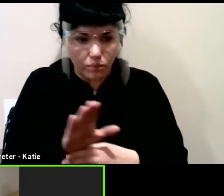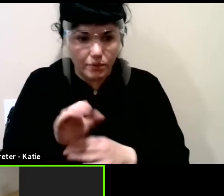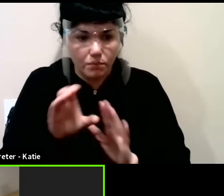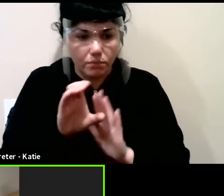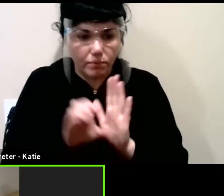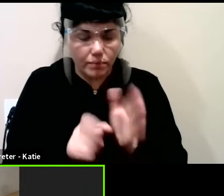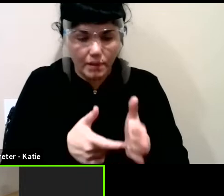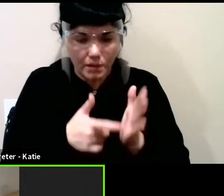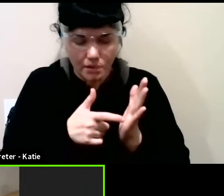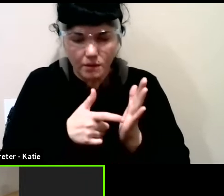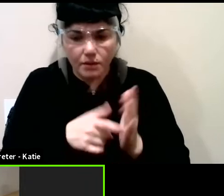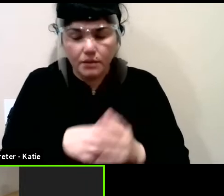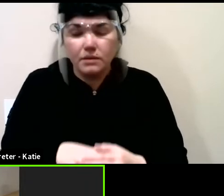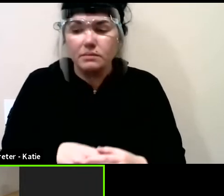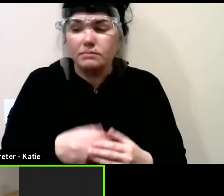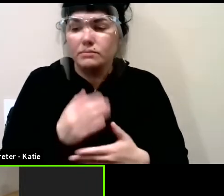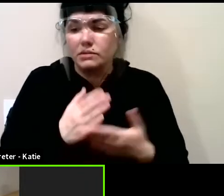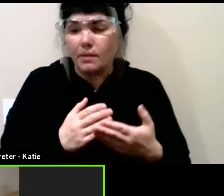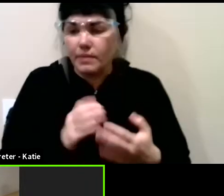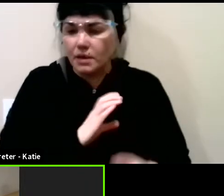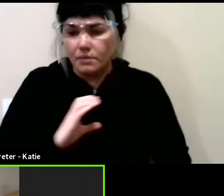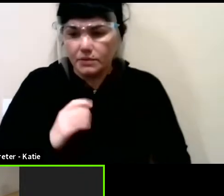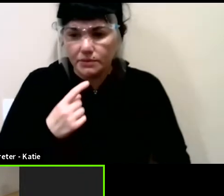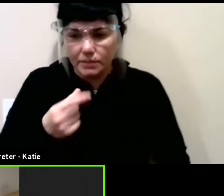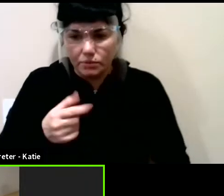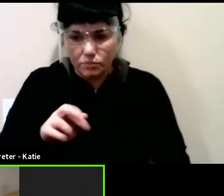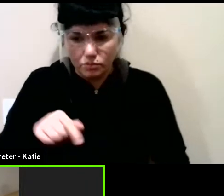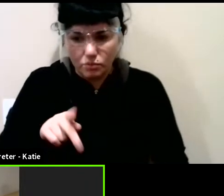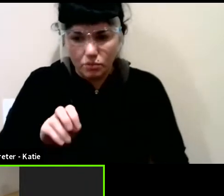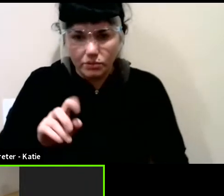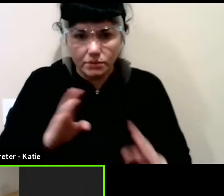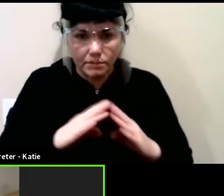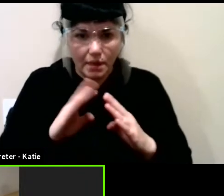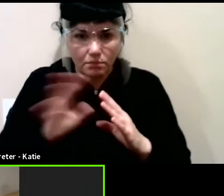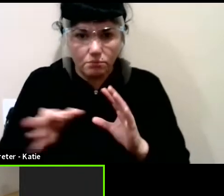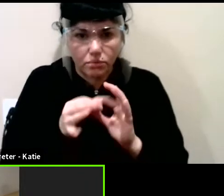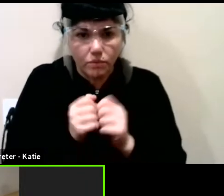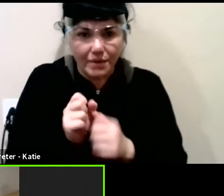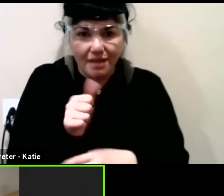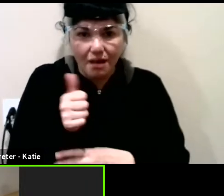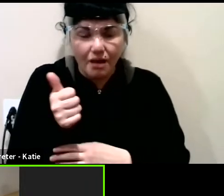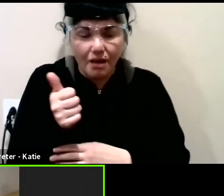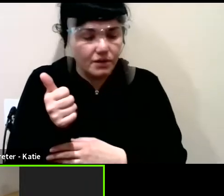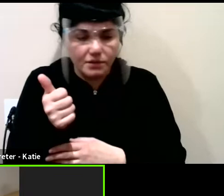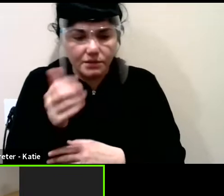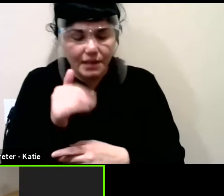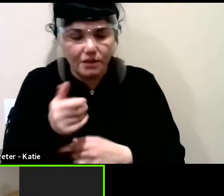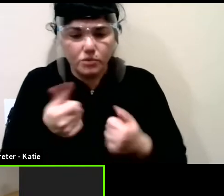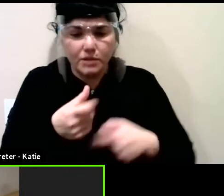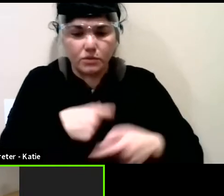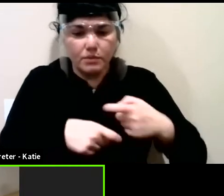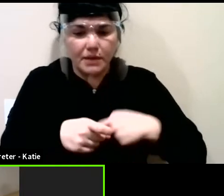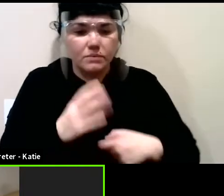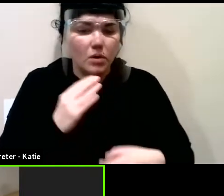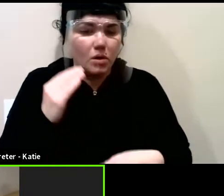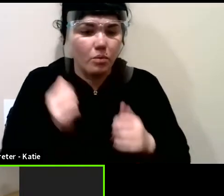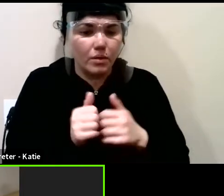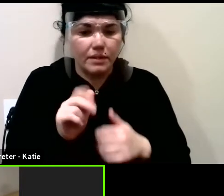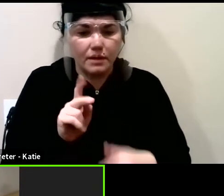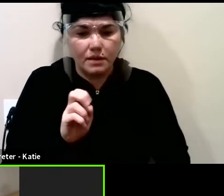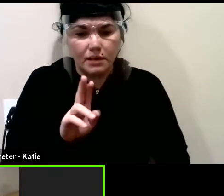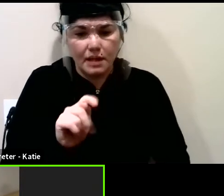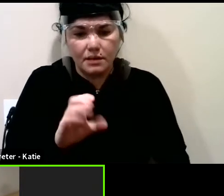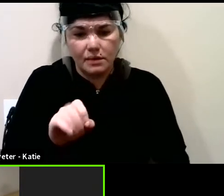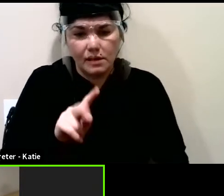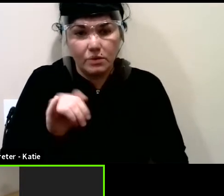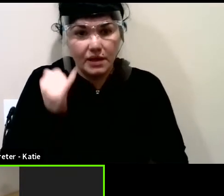has offered maps that split georgetown which is unacceptable with others that have attempted to place my home with kent county if i wanted to live in kent county i